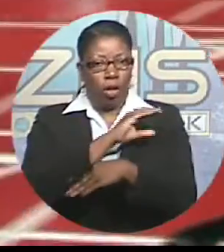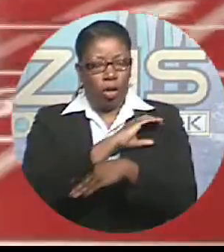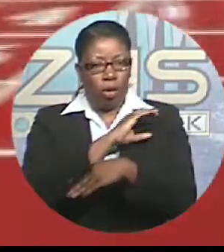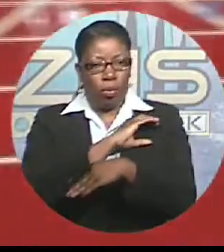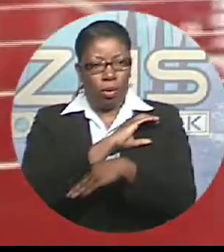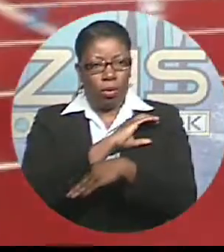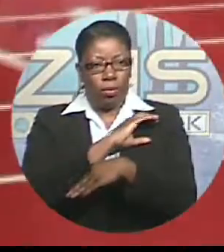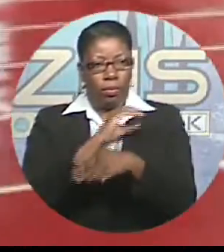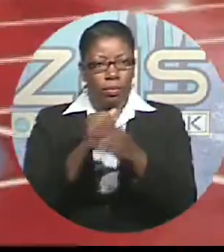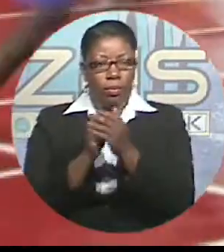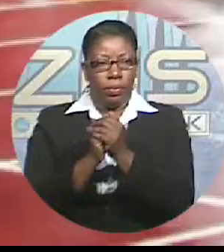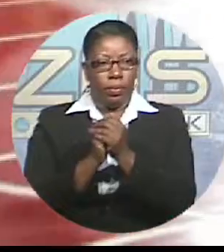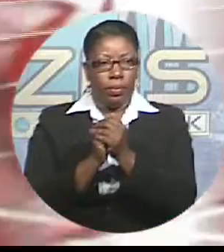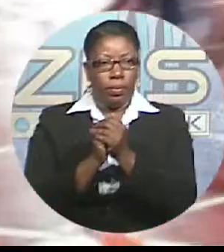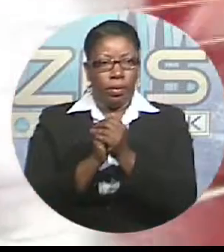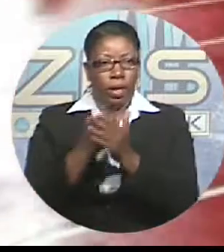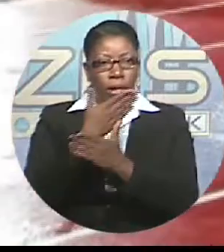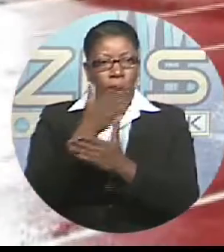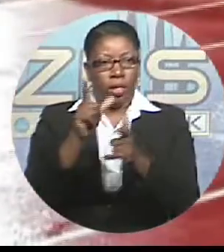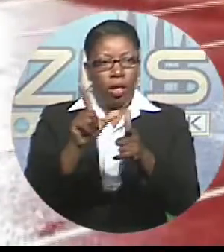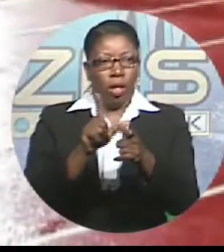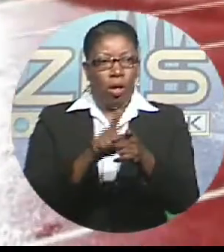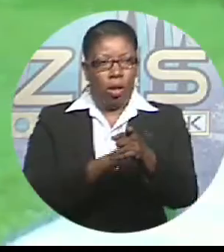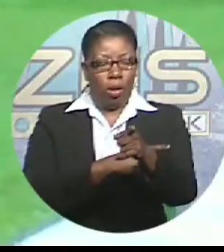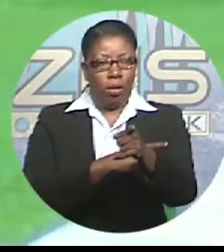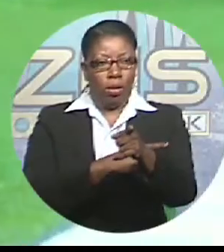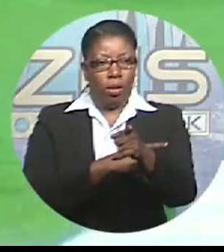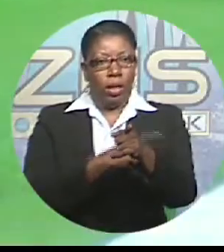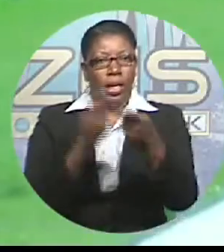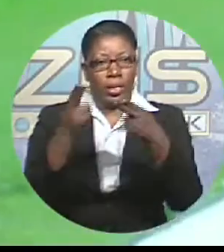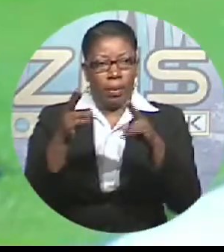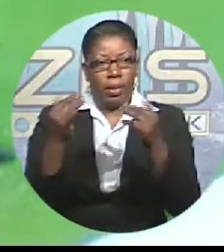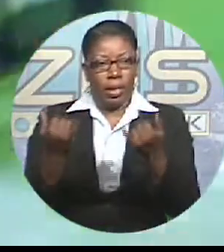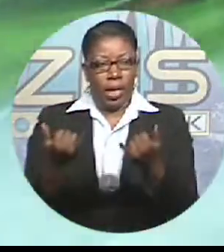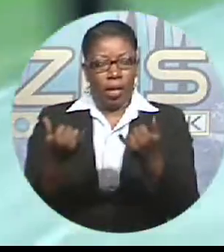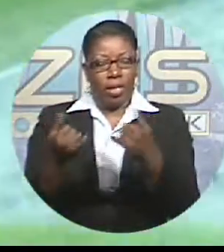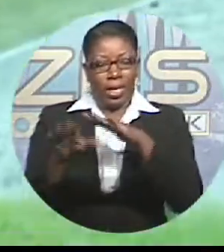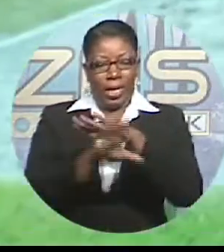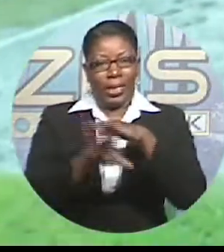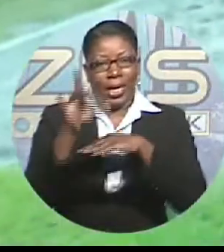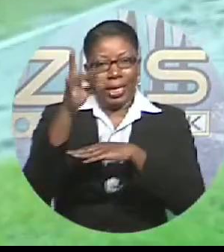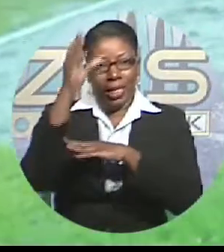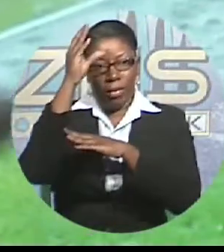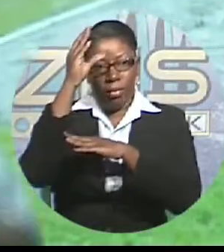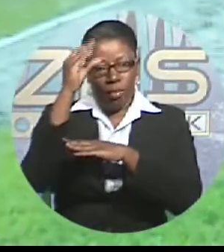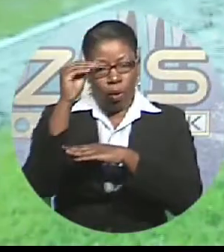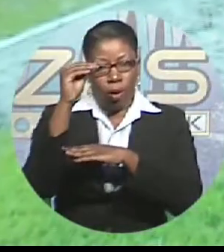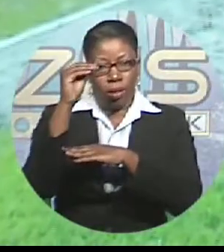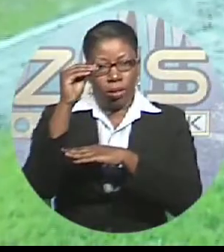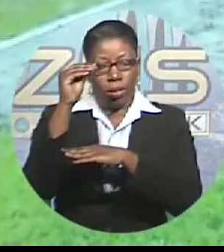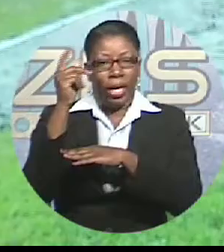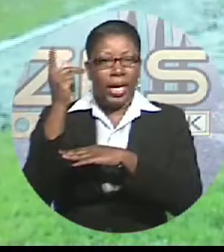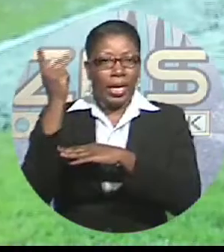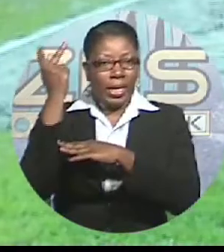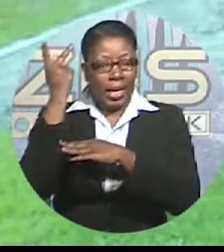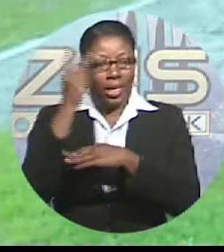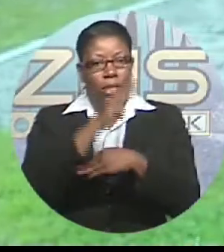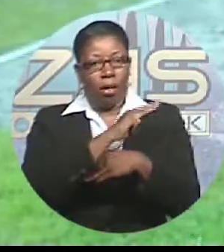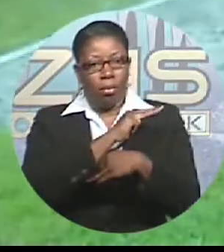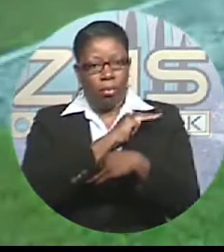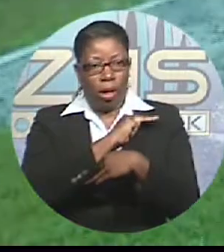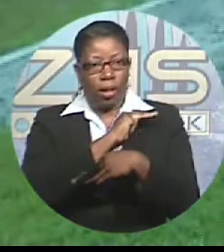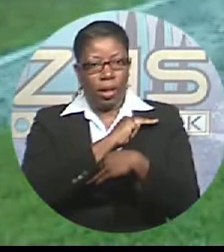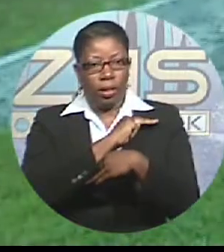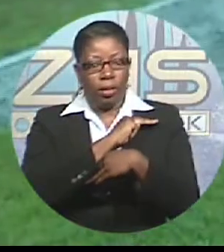and 7 respectively. There's a long jump going on at this hour. That's in the under-18 boys division. Ken Mullings and Holland Martin are your